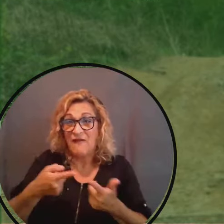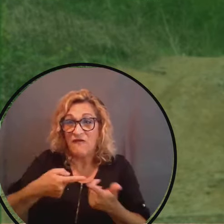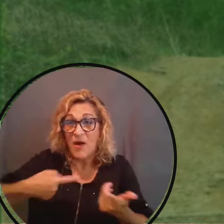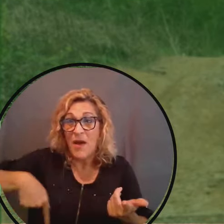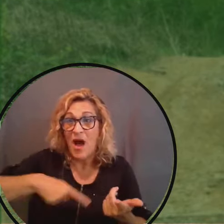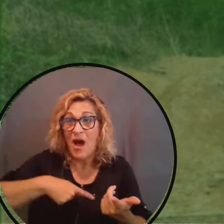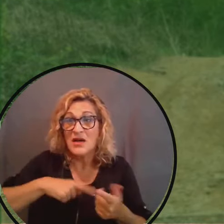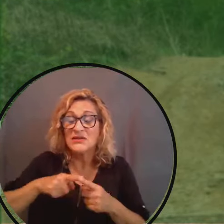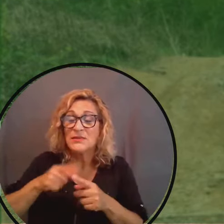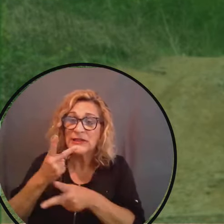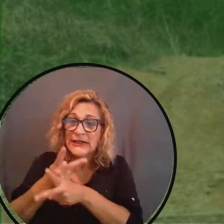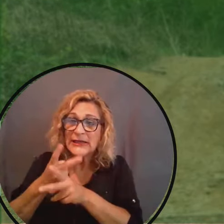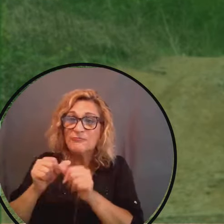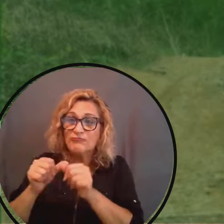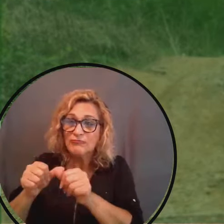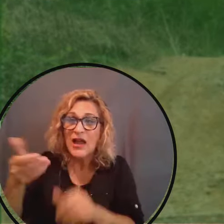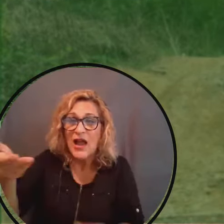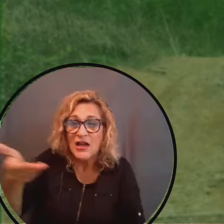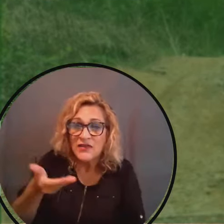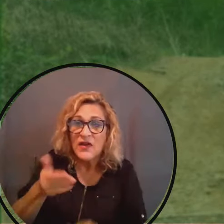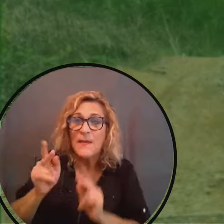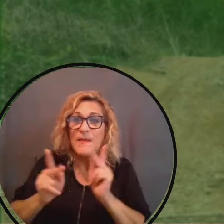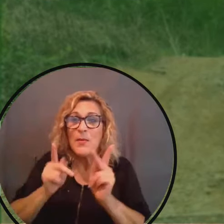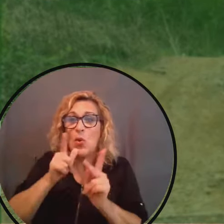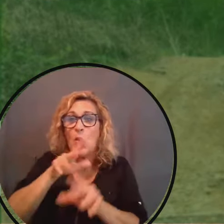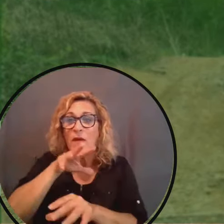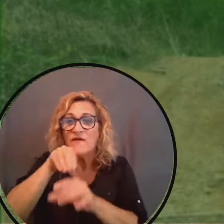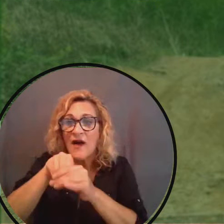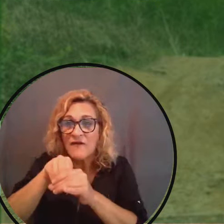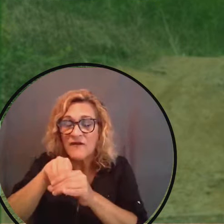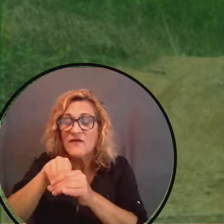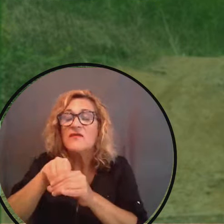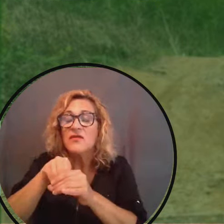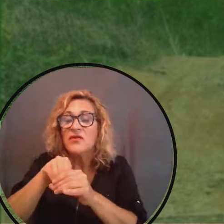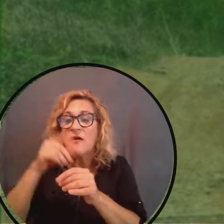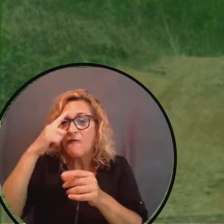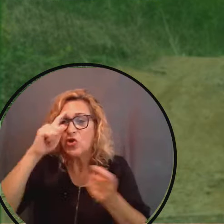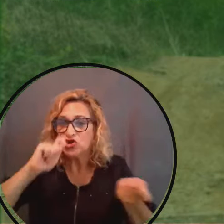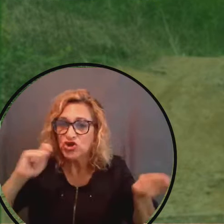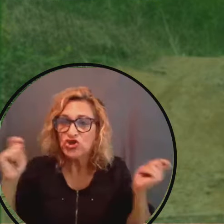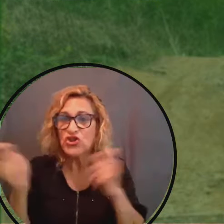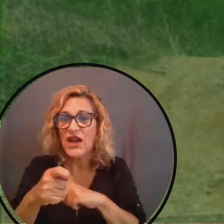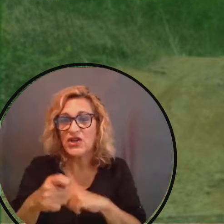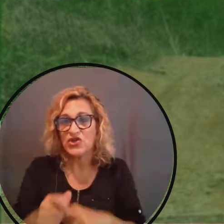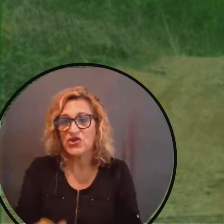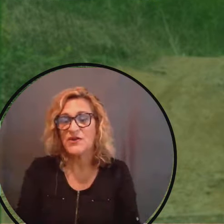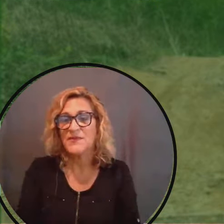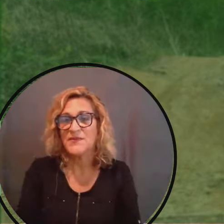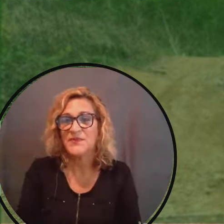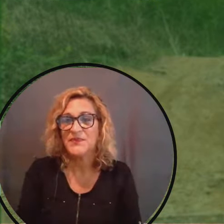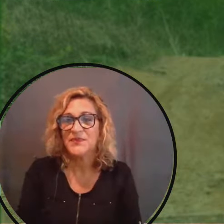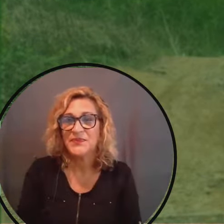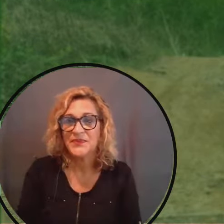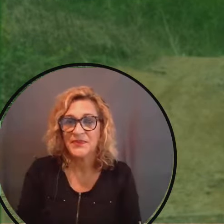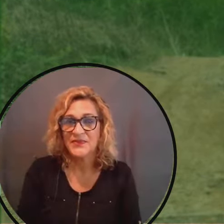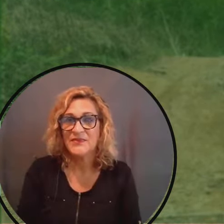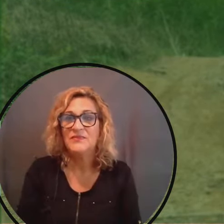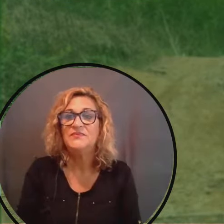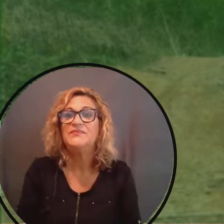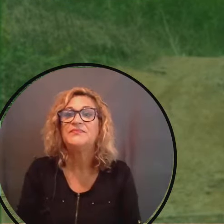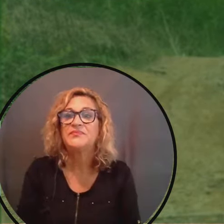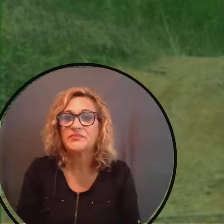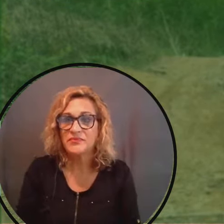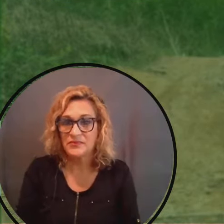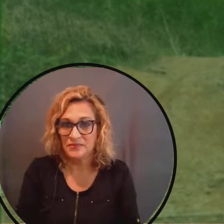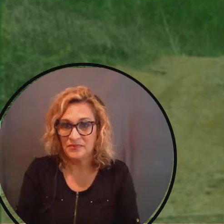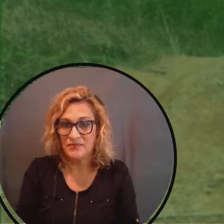an on-ramp to get more and more people involved in transformative change. Next slide. I love this